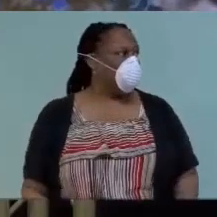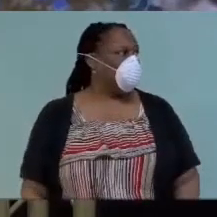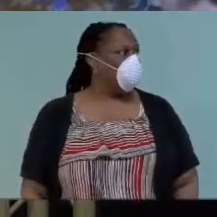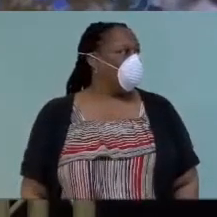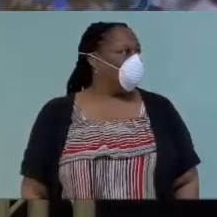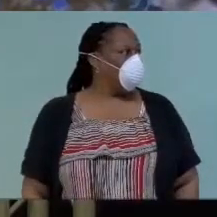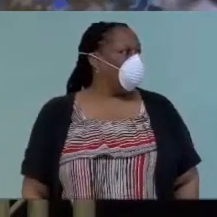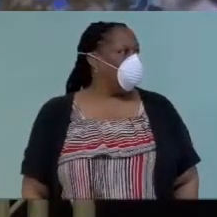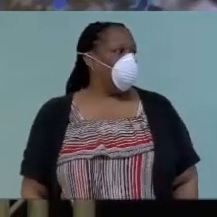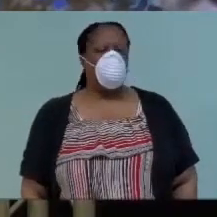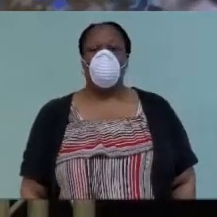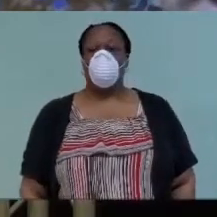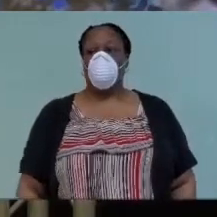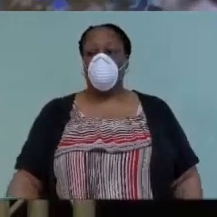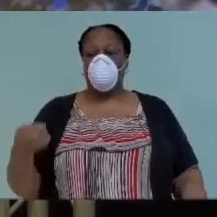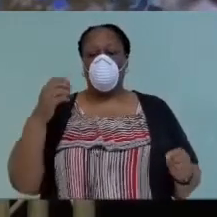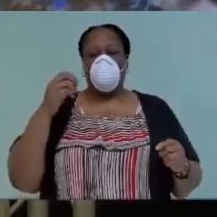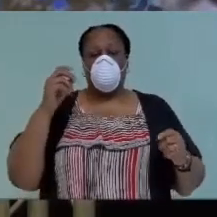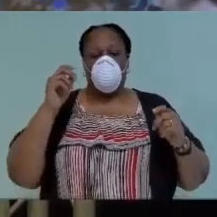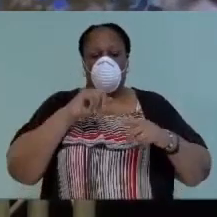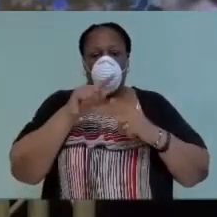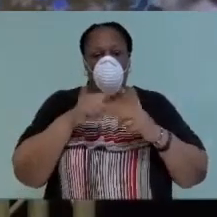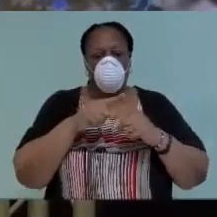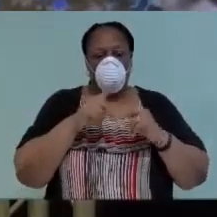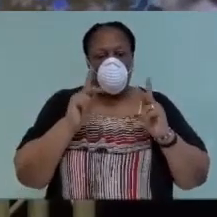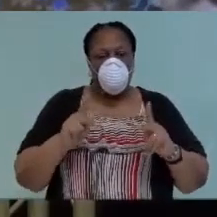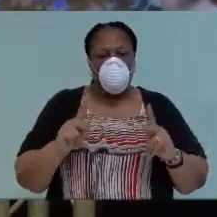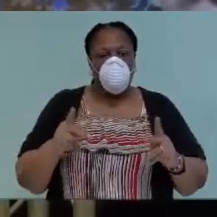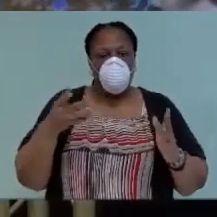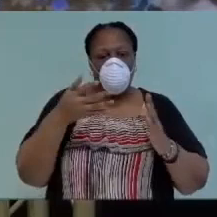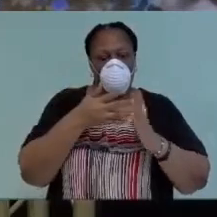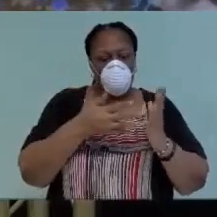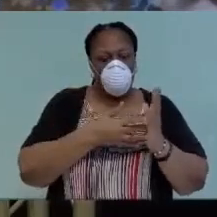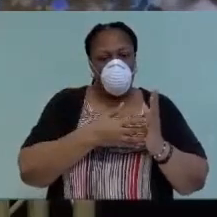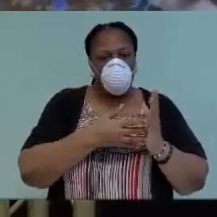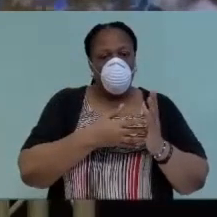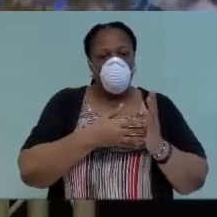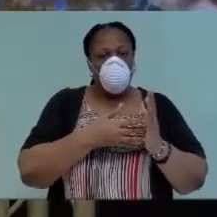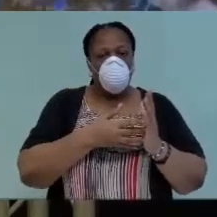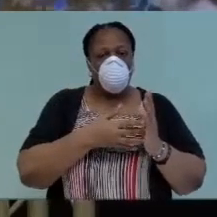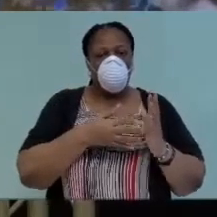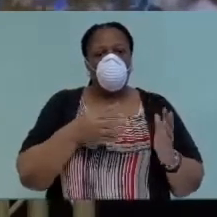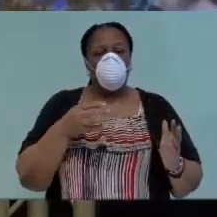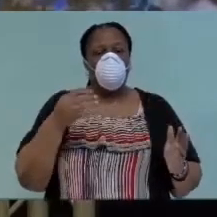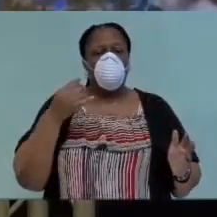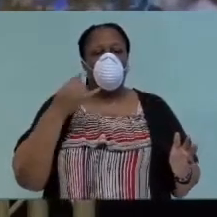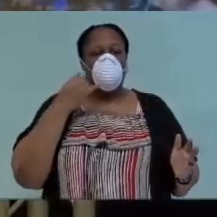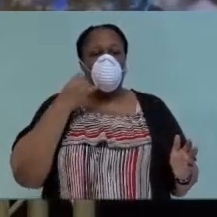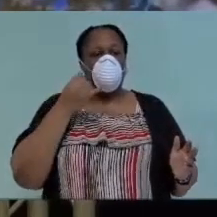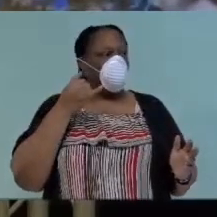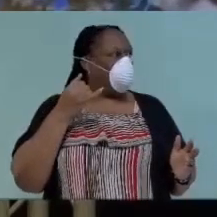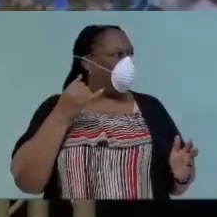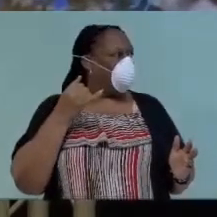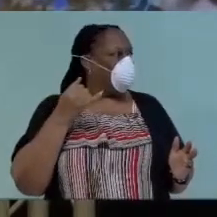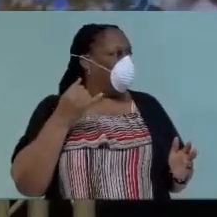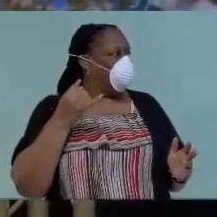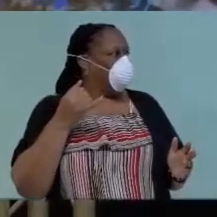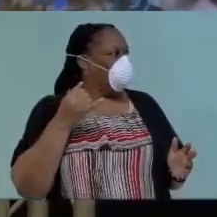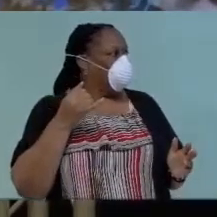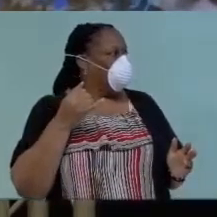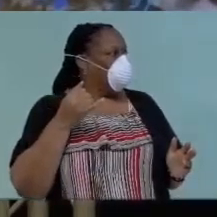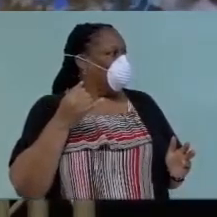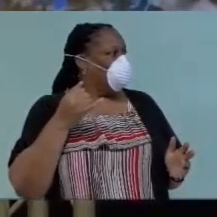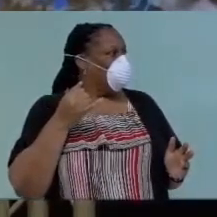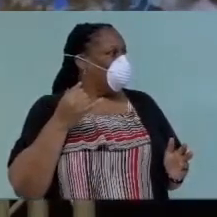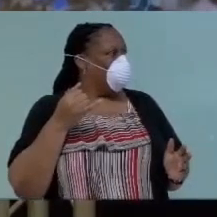and 1 sent to each lab. After several sample testings, we have a near 100% correlation with the results